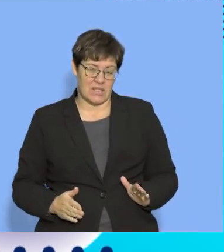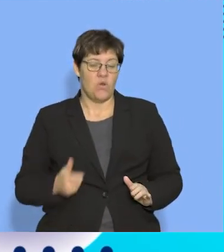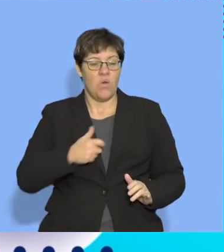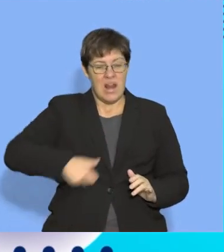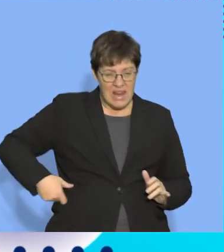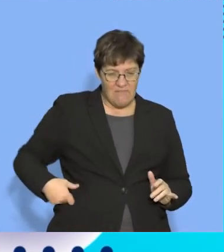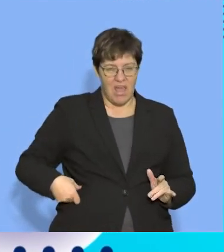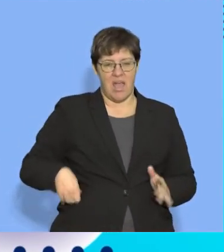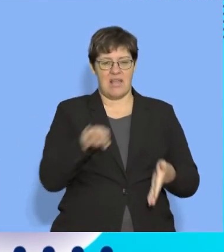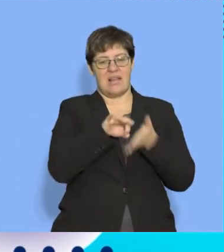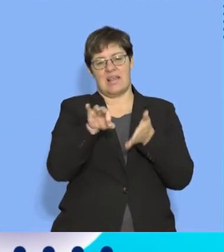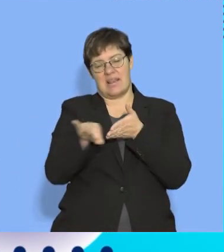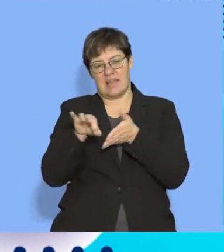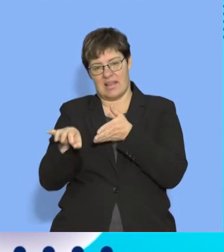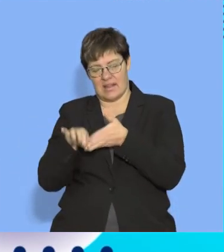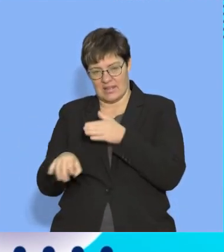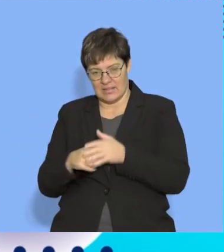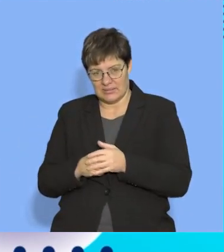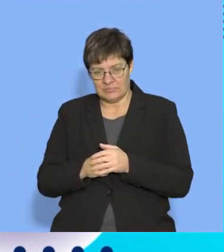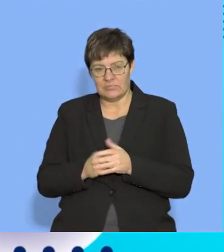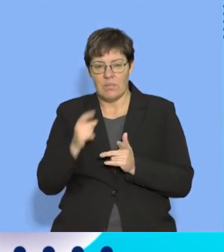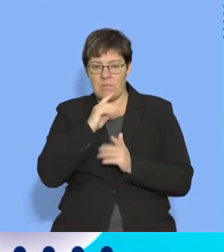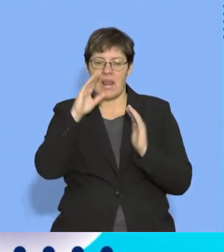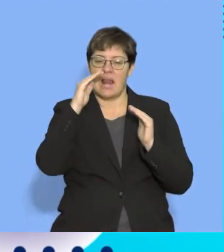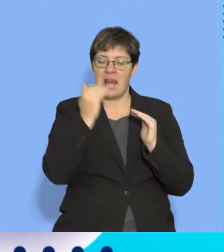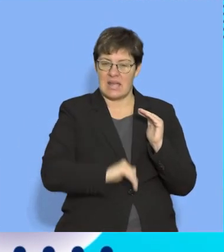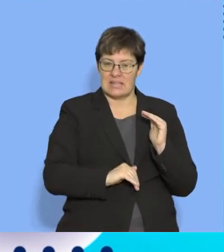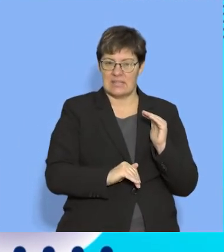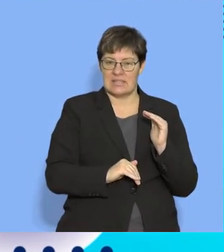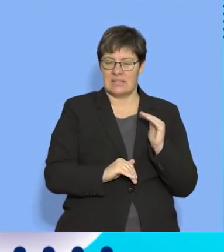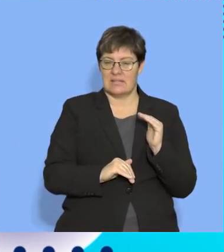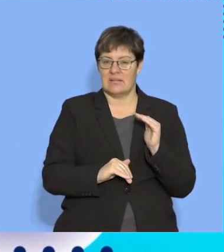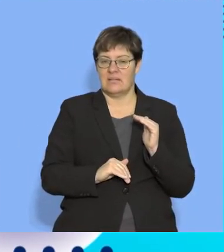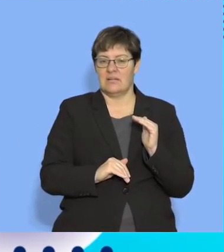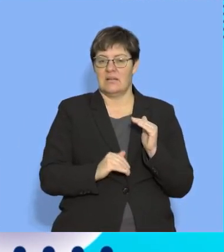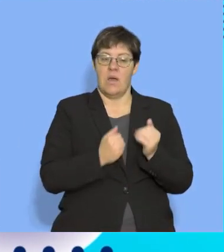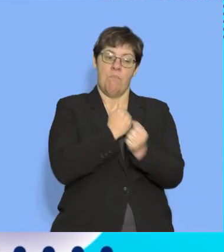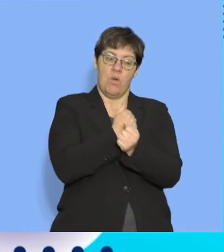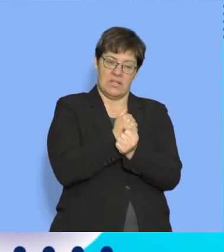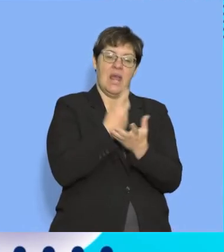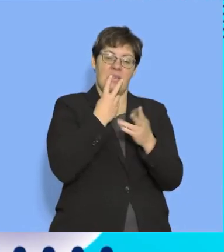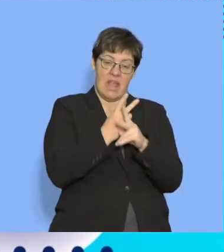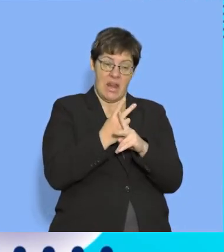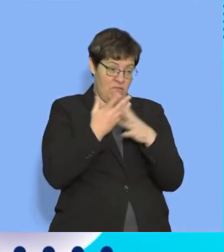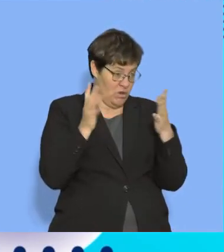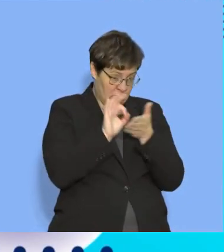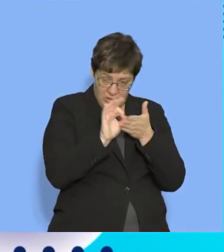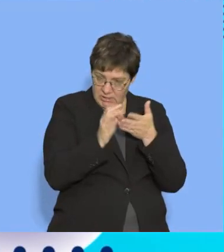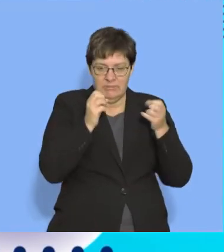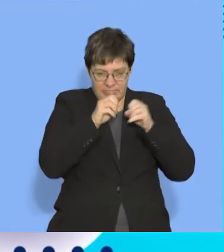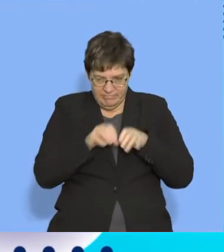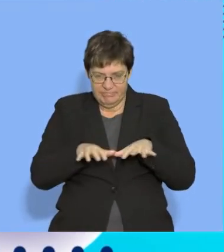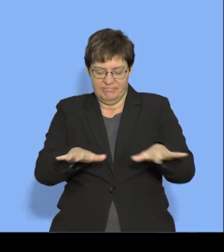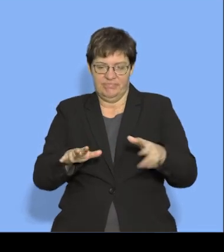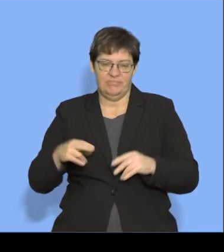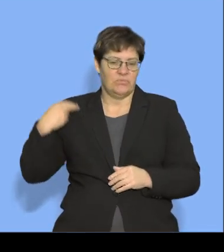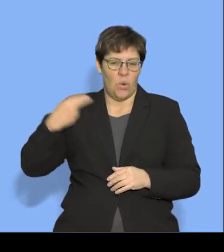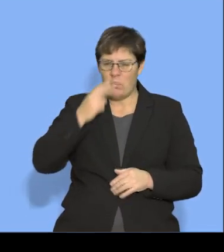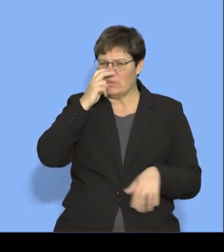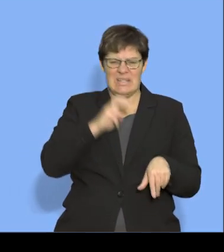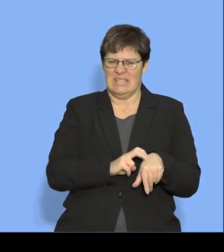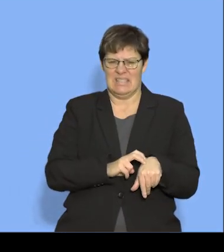the body and has to be broken down into less toxic substances and then released through our body. Hormones